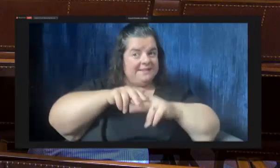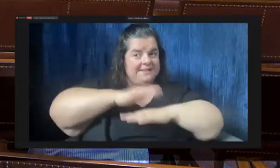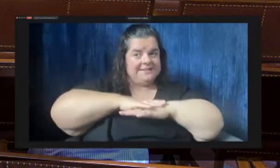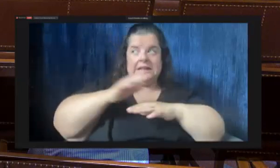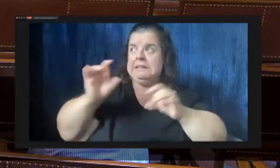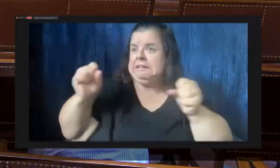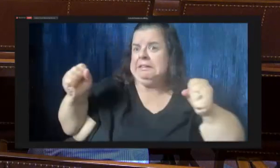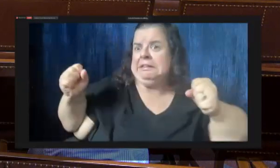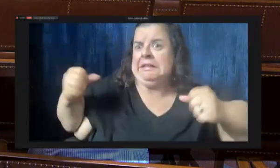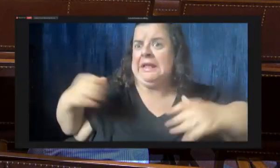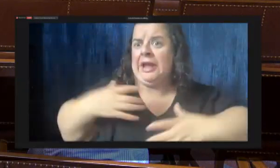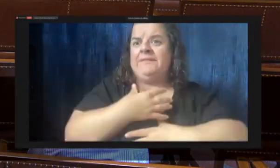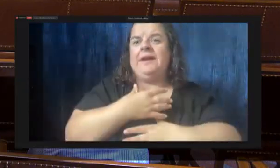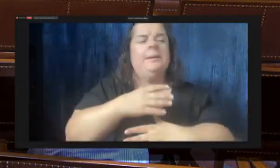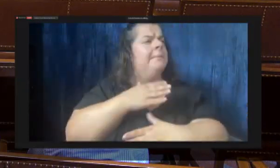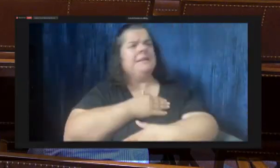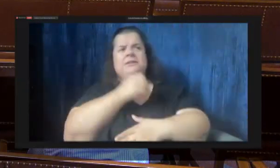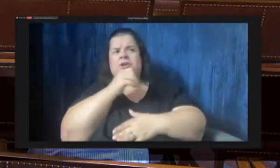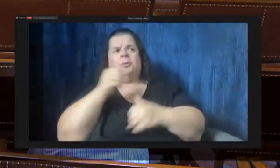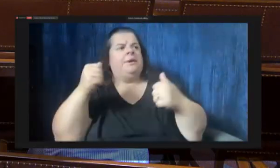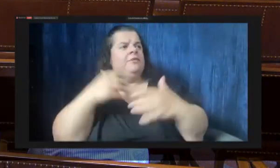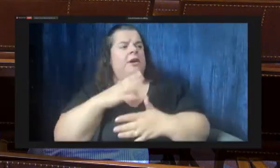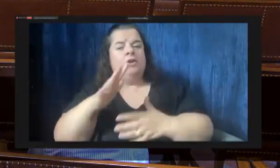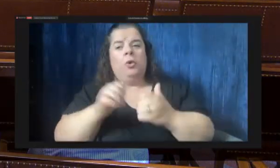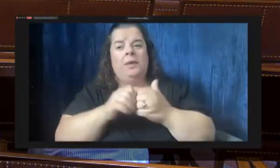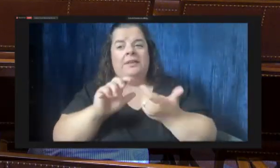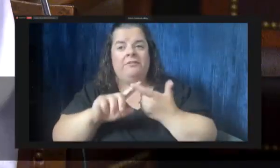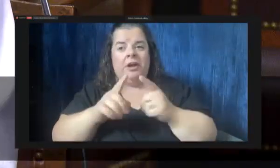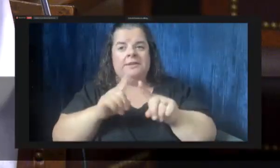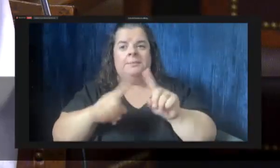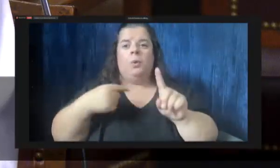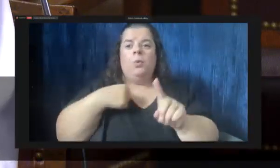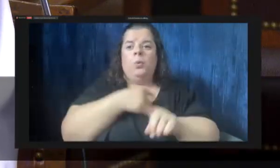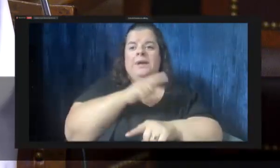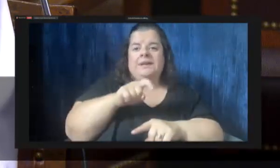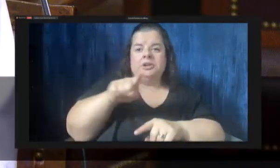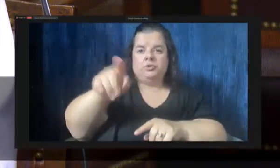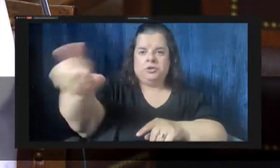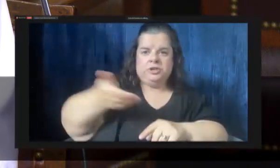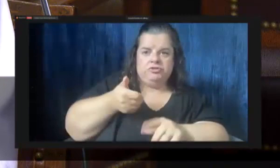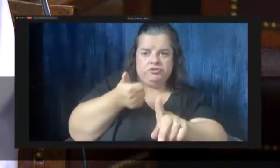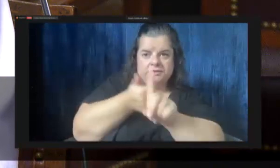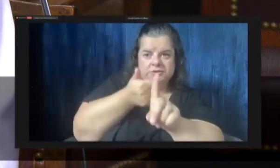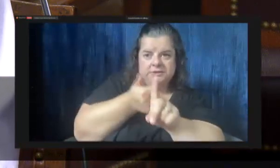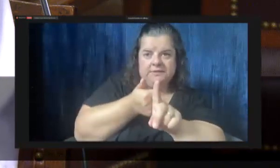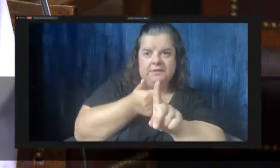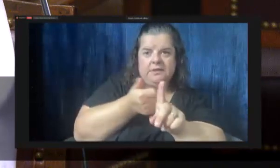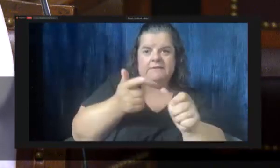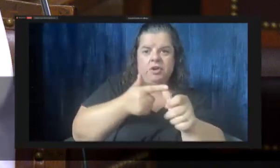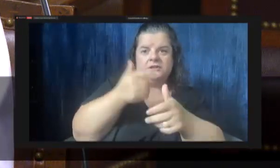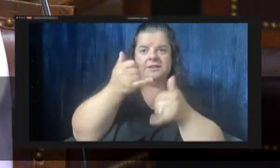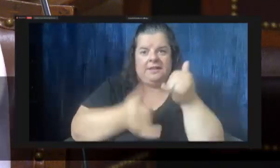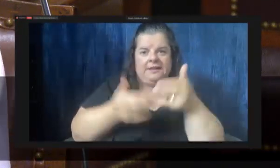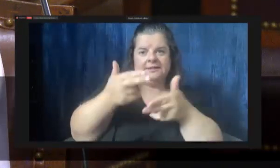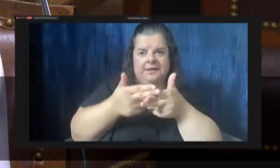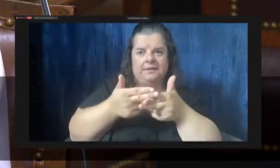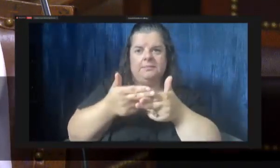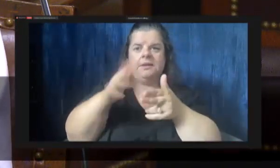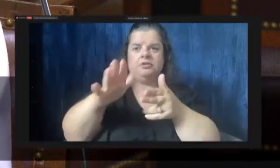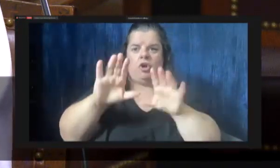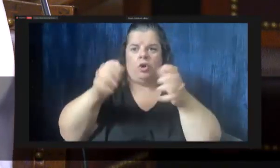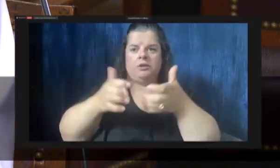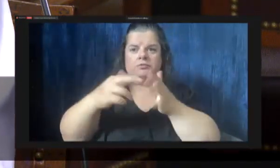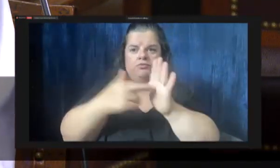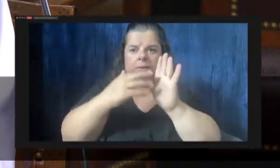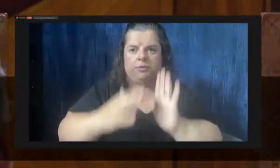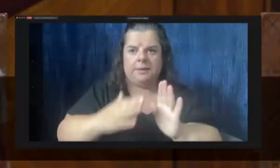terrifying. So please don't be afraid. You're amongst friends. But we do need you to introduce yourself, first, last name, and organization you represent,